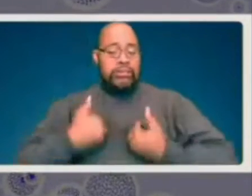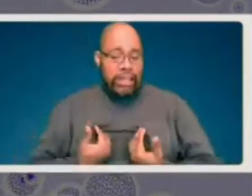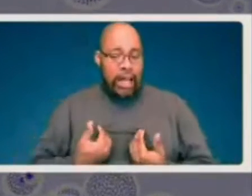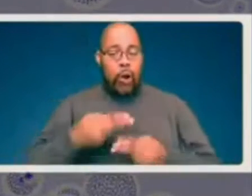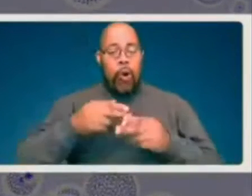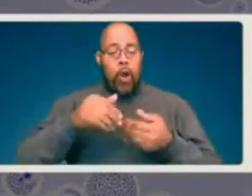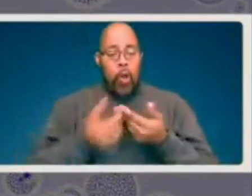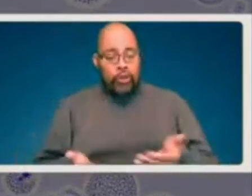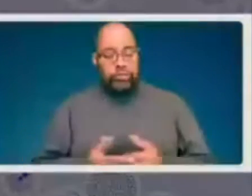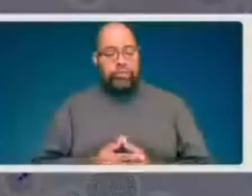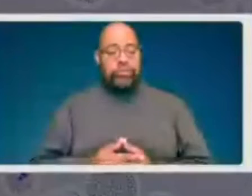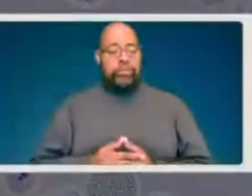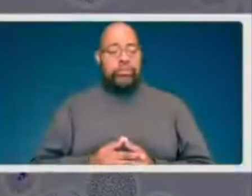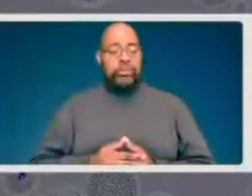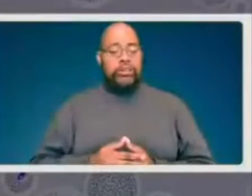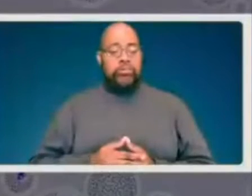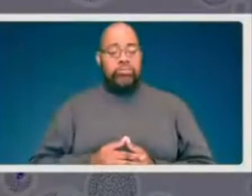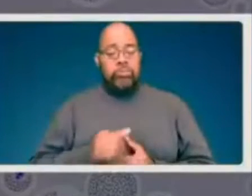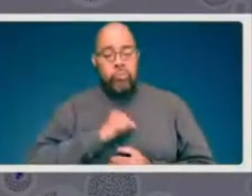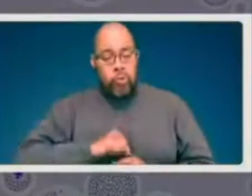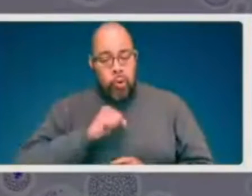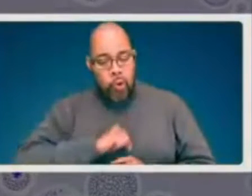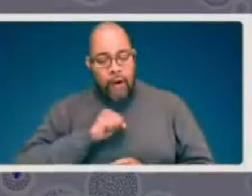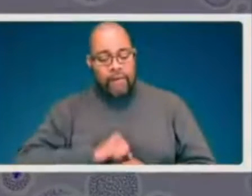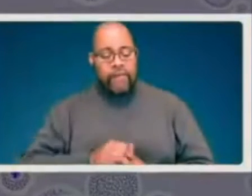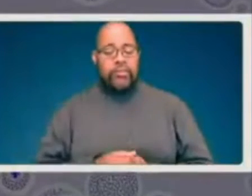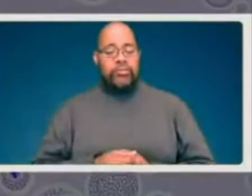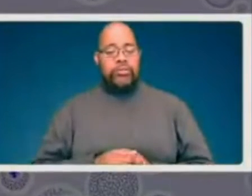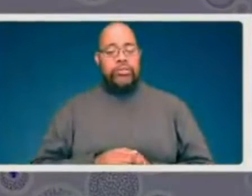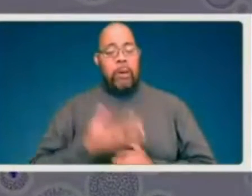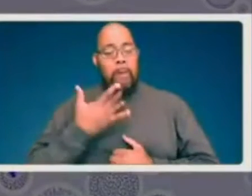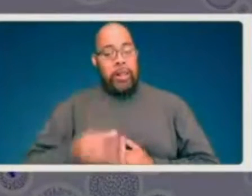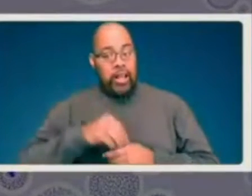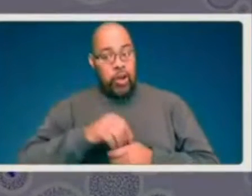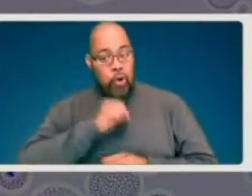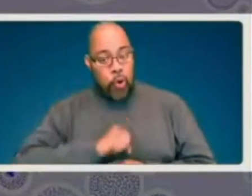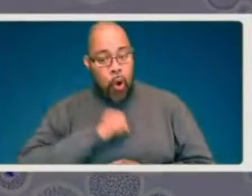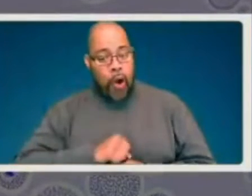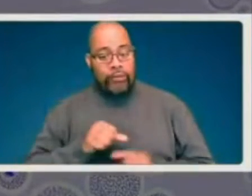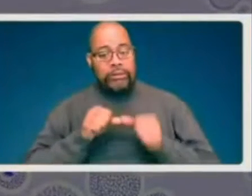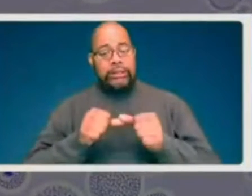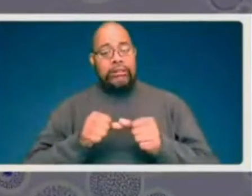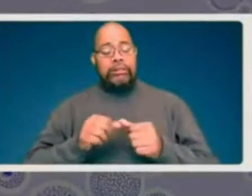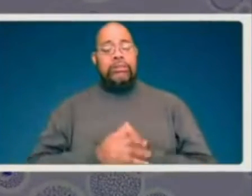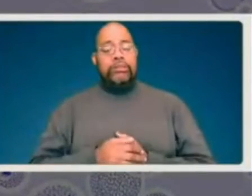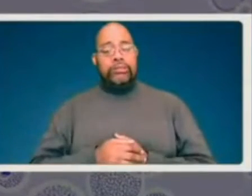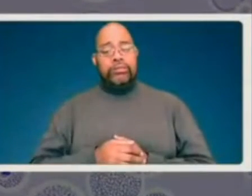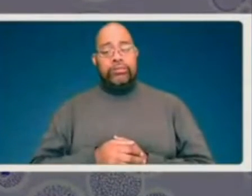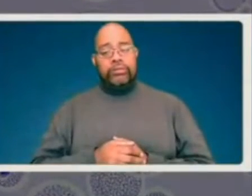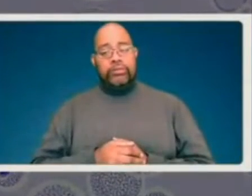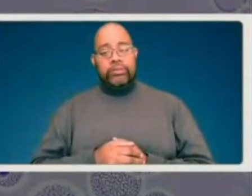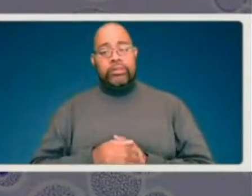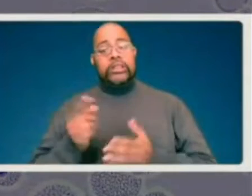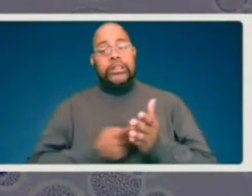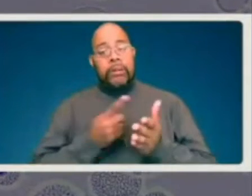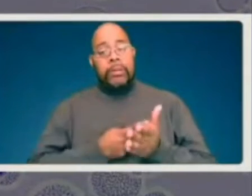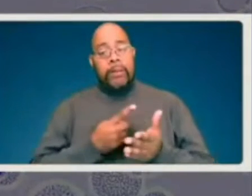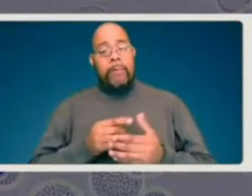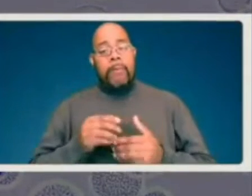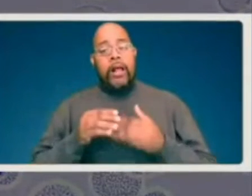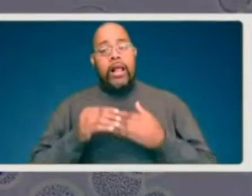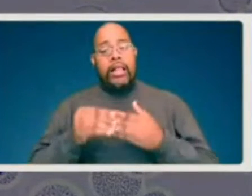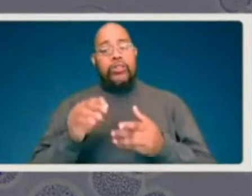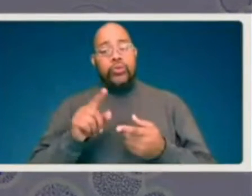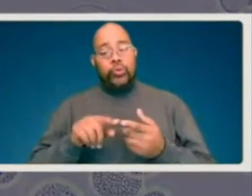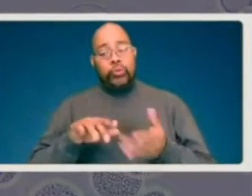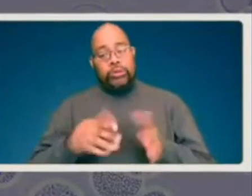fever, fatigue, weight loss, night sweats, cough in the blood, persistent cough, and sometimes